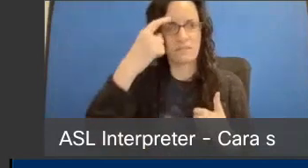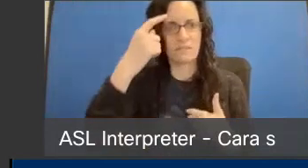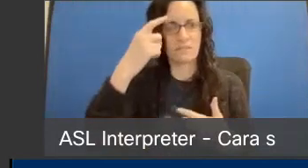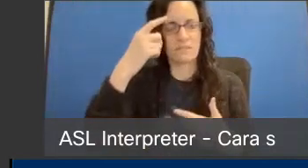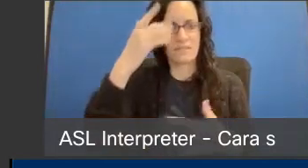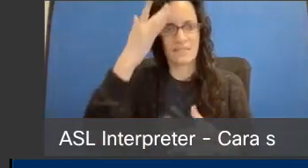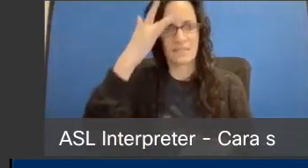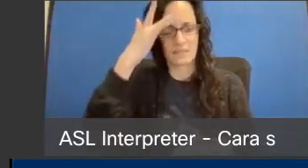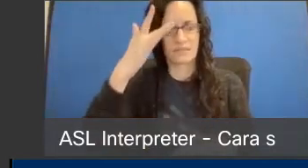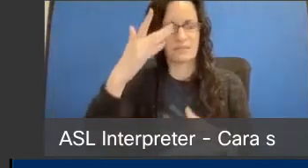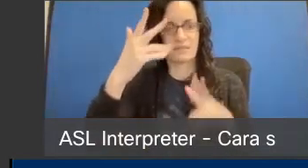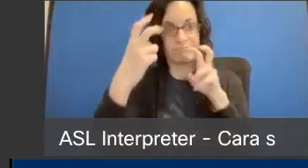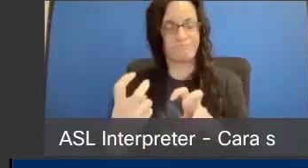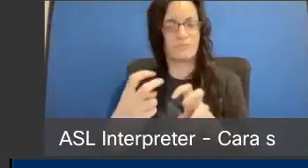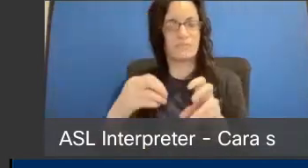psychiatrist's office.